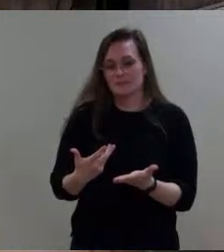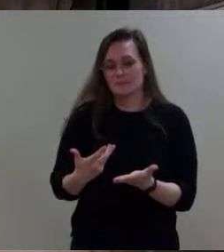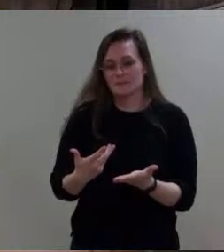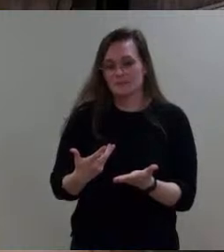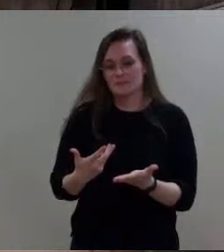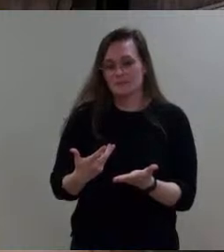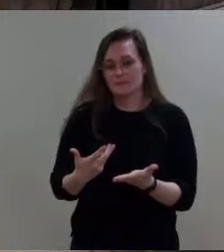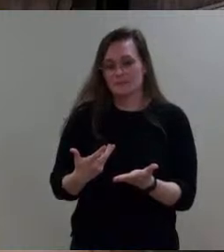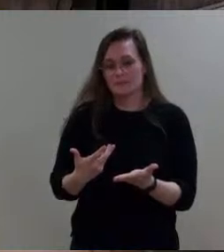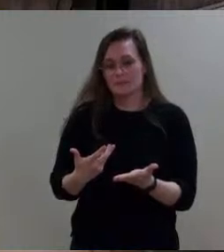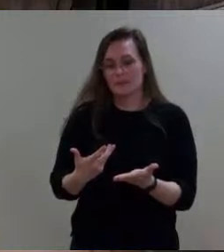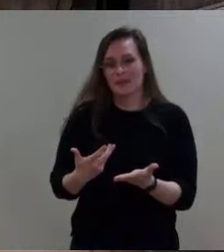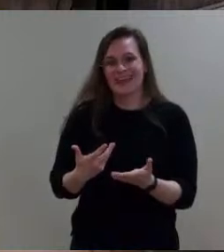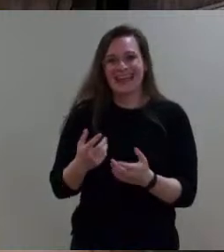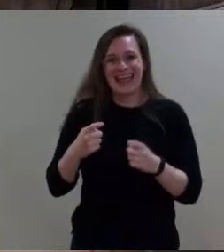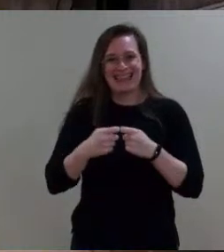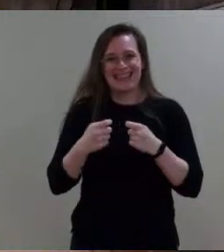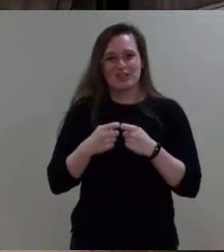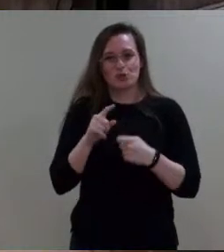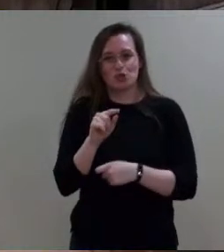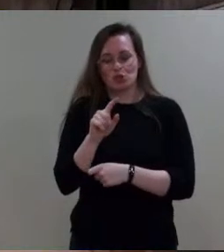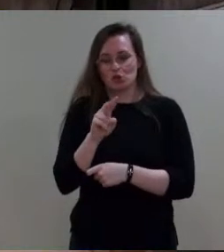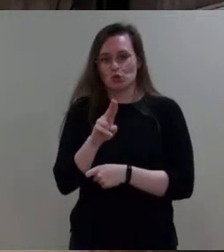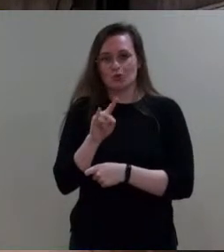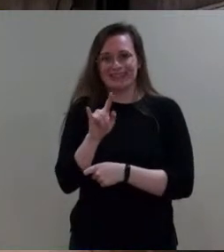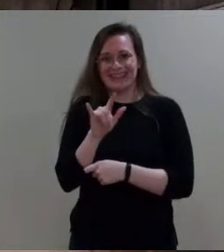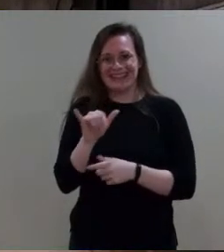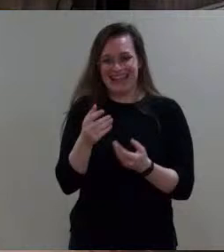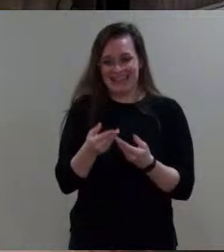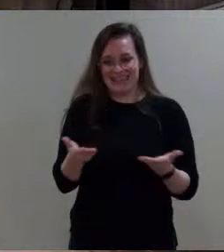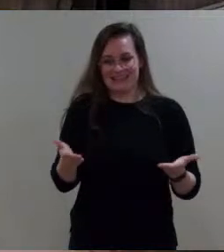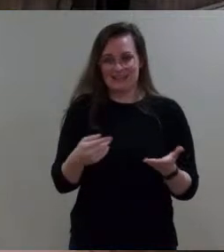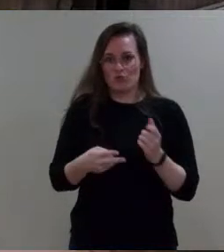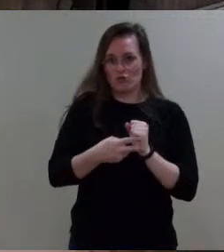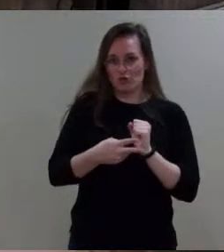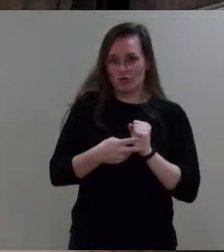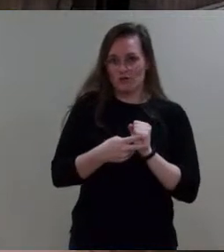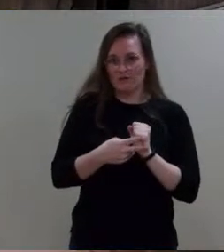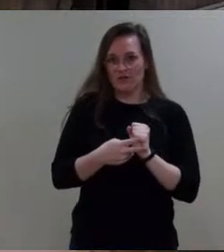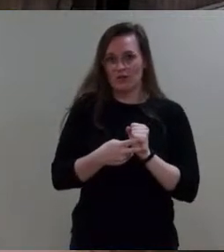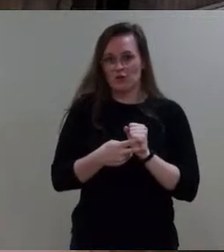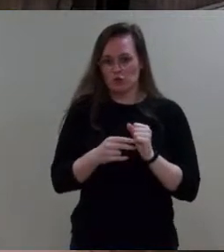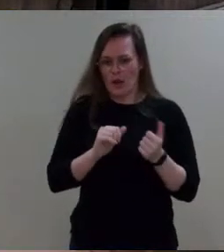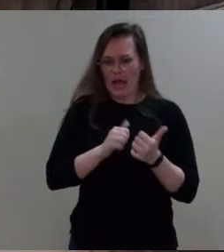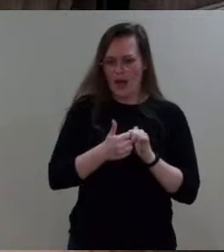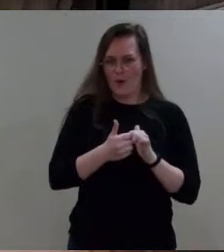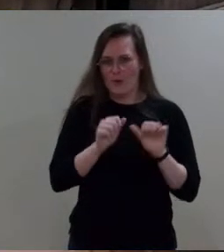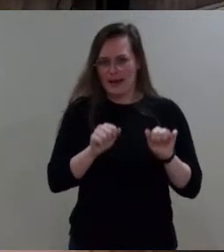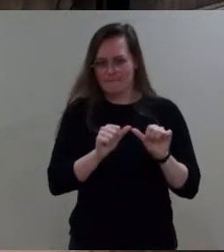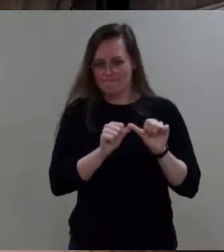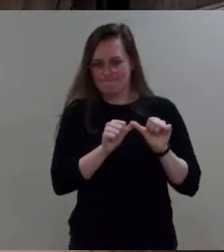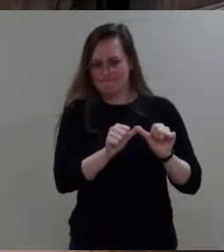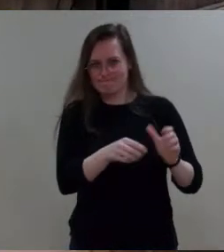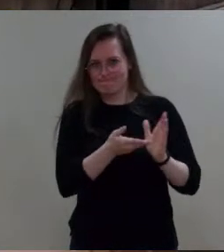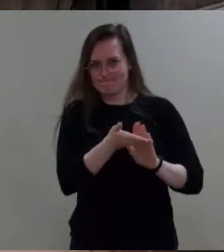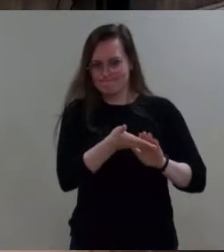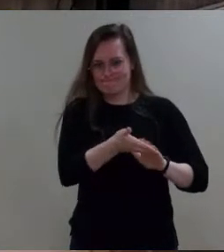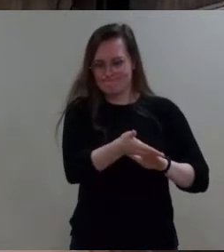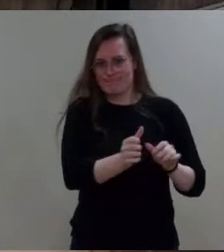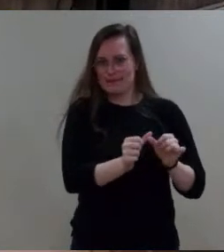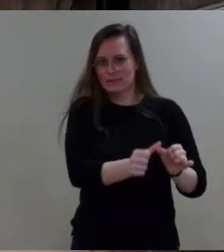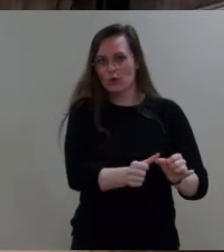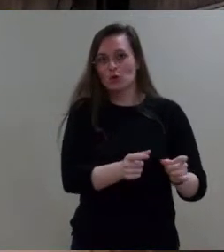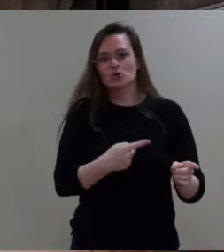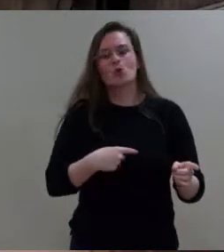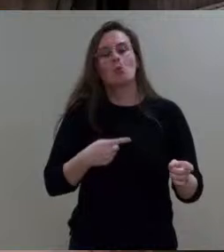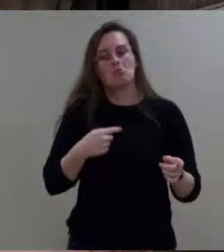reserve from sale of the electric utility and what is the sustainable load that we could look at on that. So we're looking under all options. It's not just